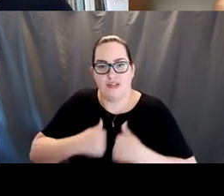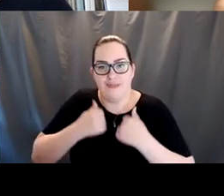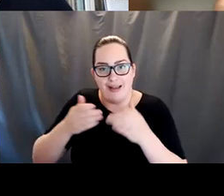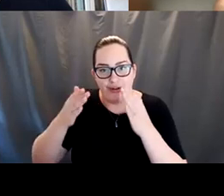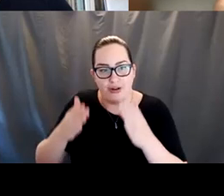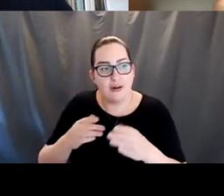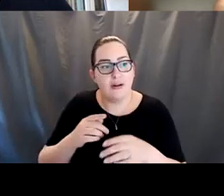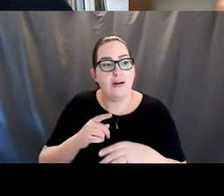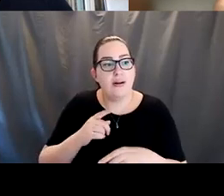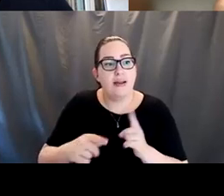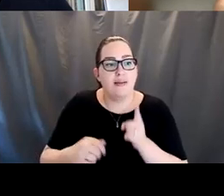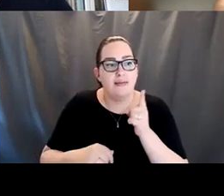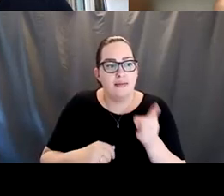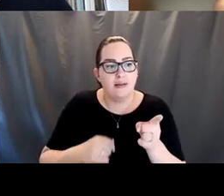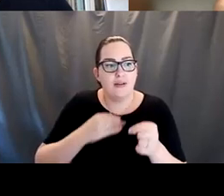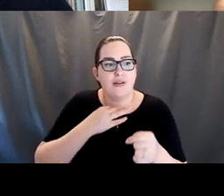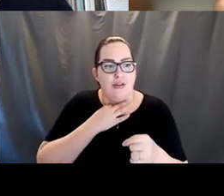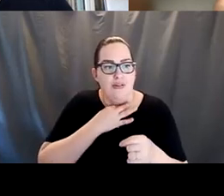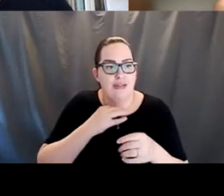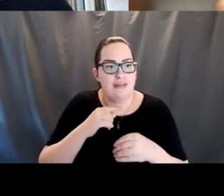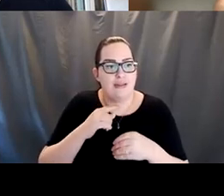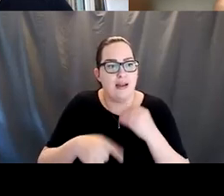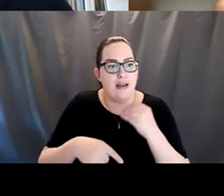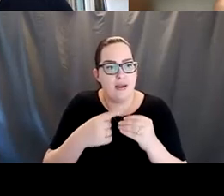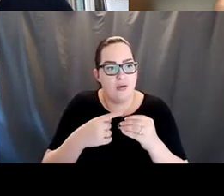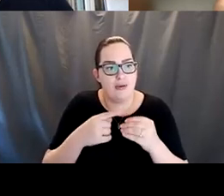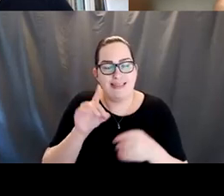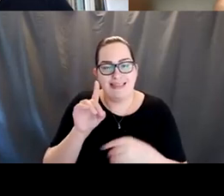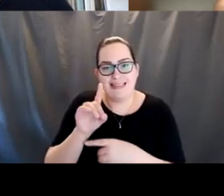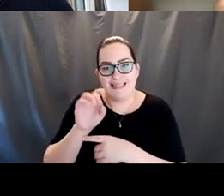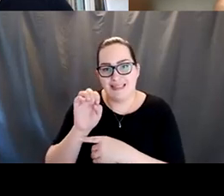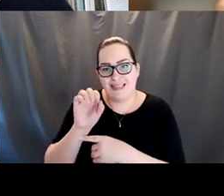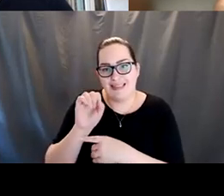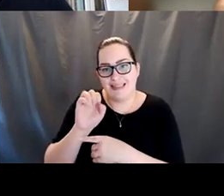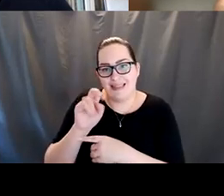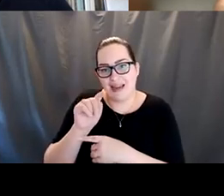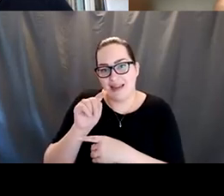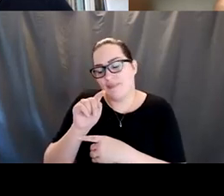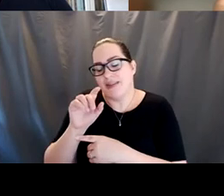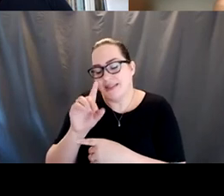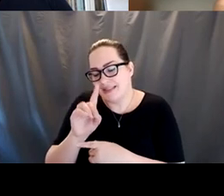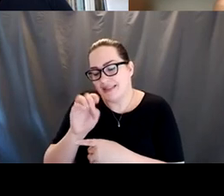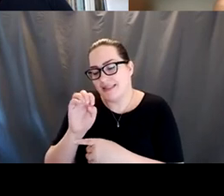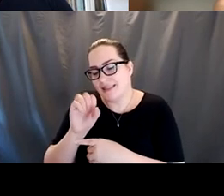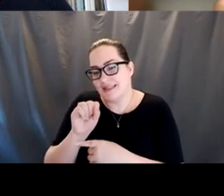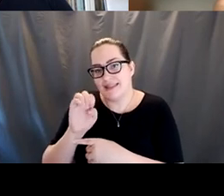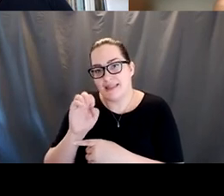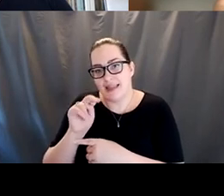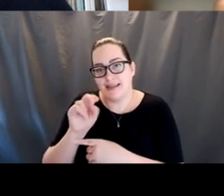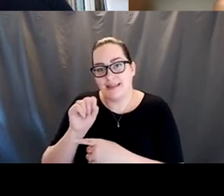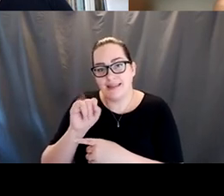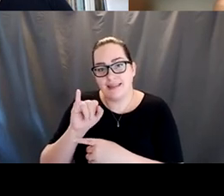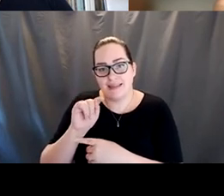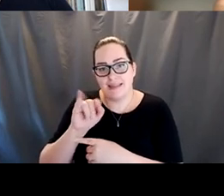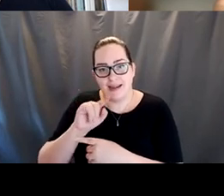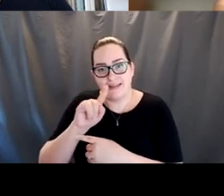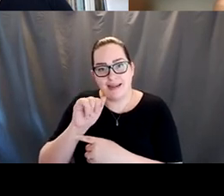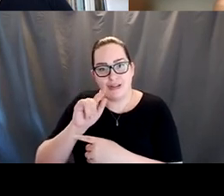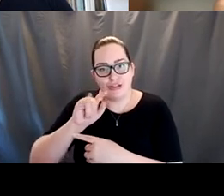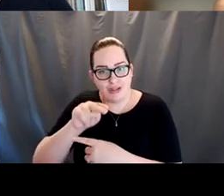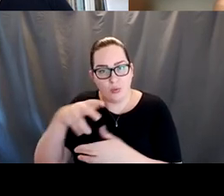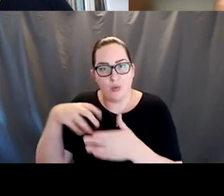responses and we can come back to it. I would also ask, I'm curious, because to me, once I realized it, the idea of personal agency felt